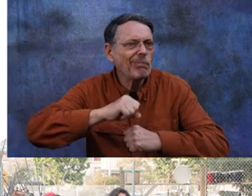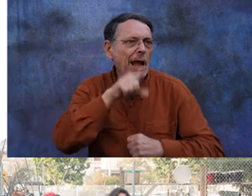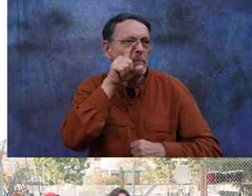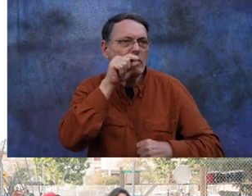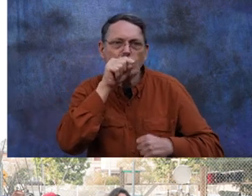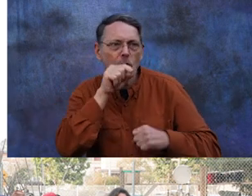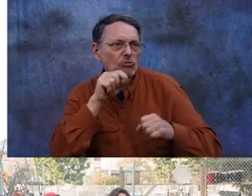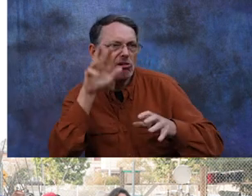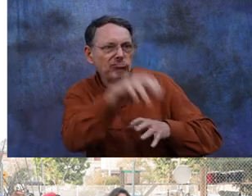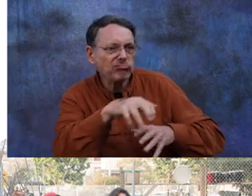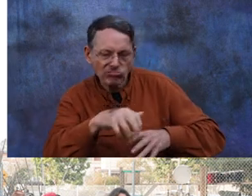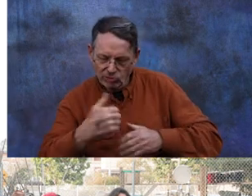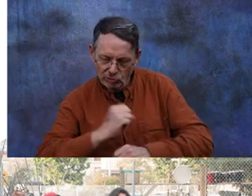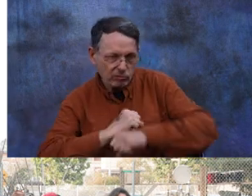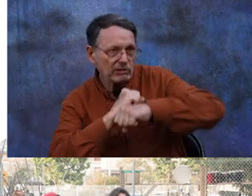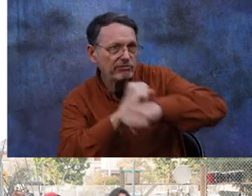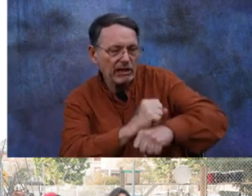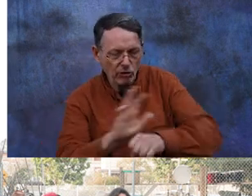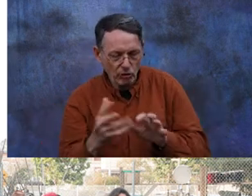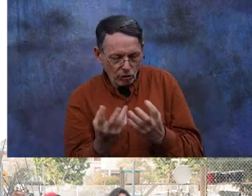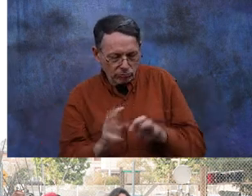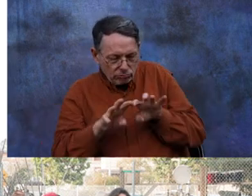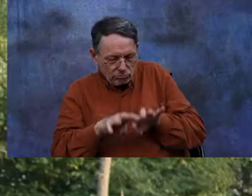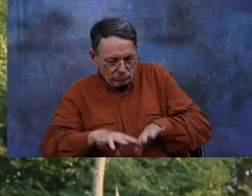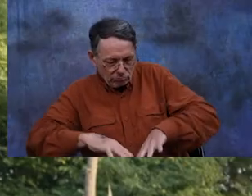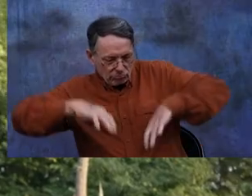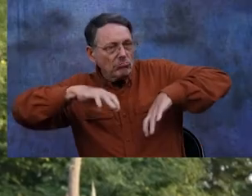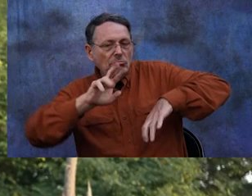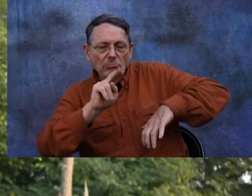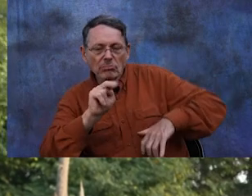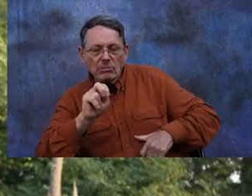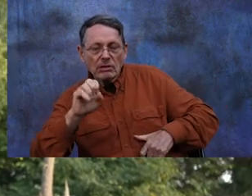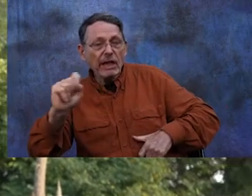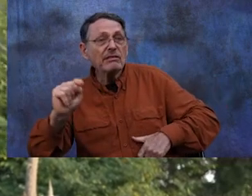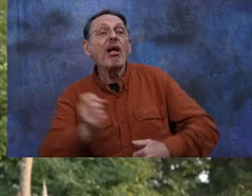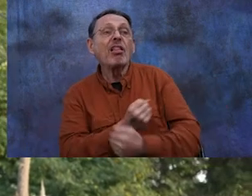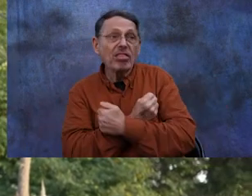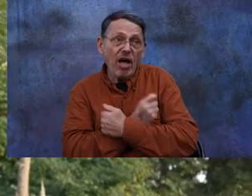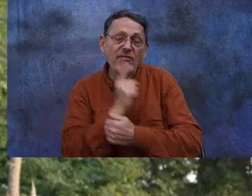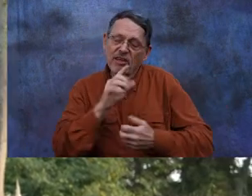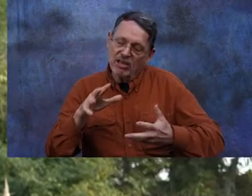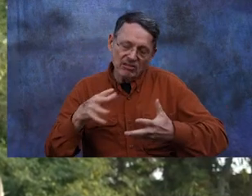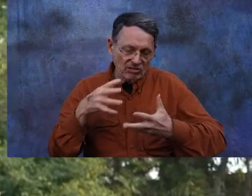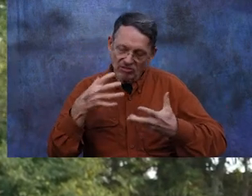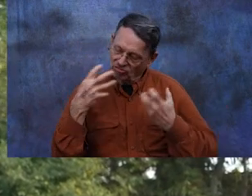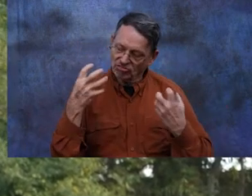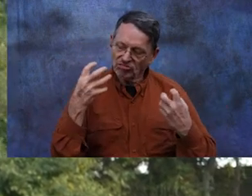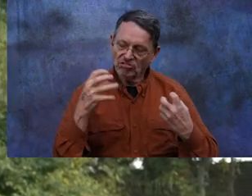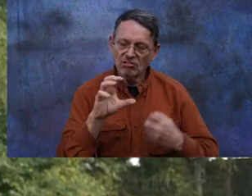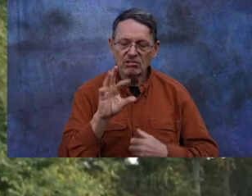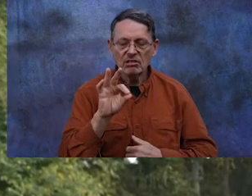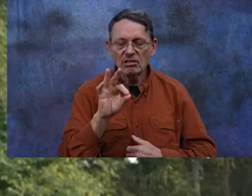nest. I tell you that love is fierce. Do not